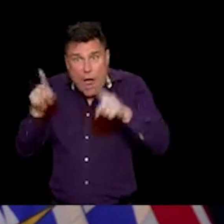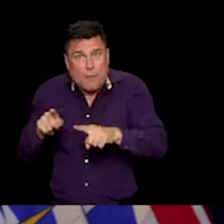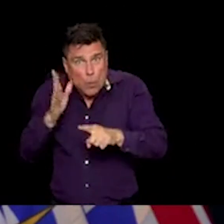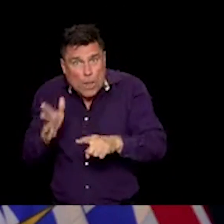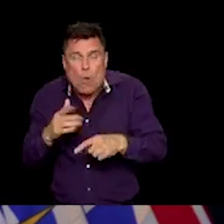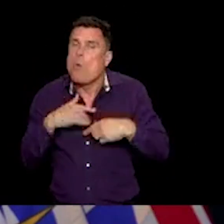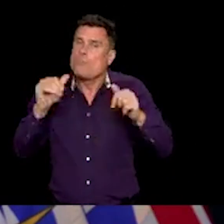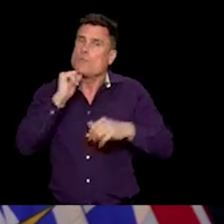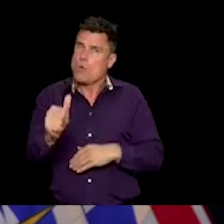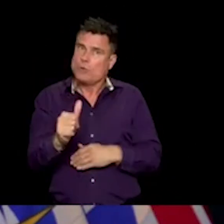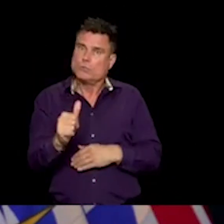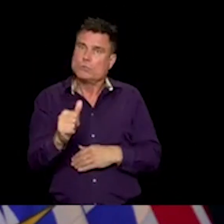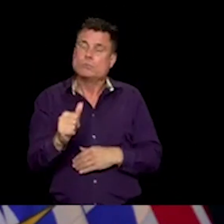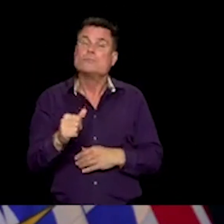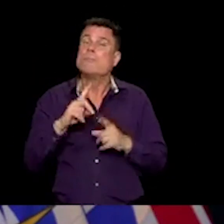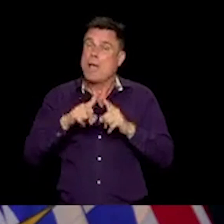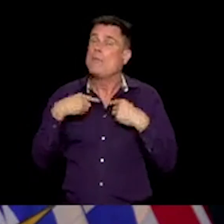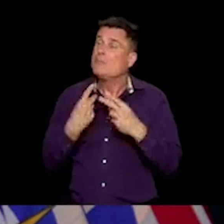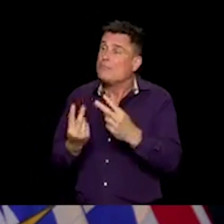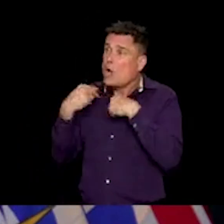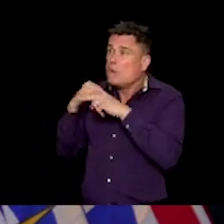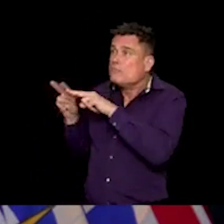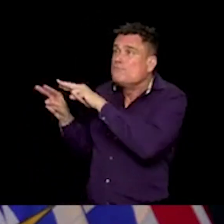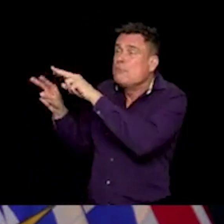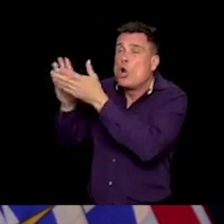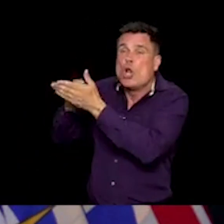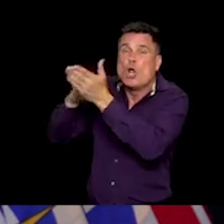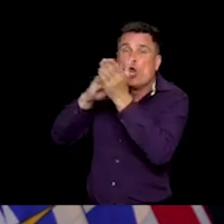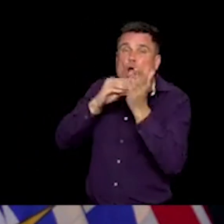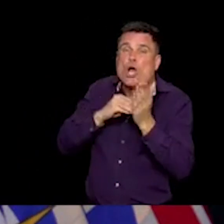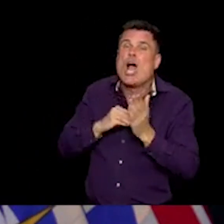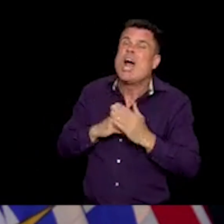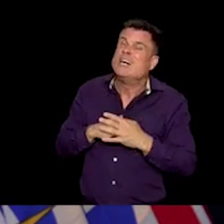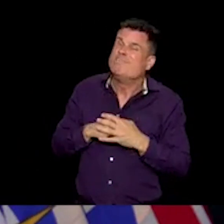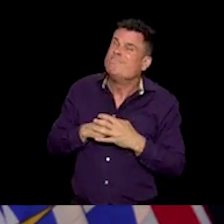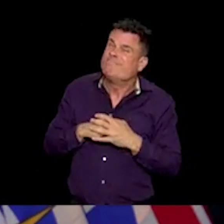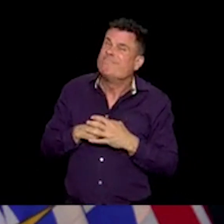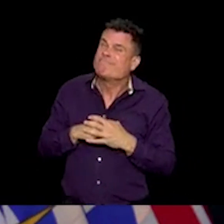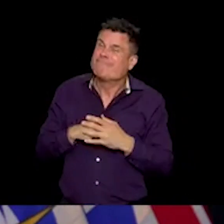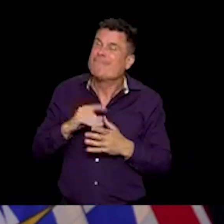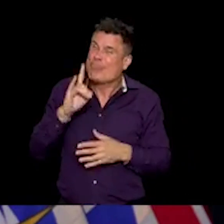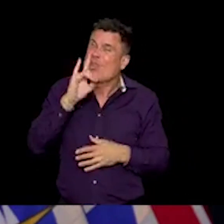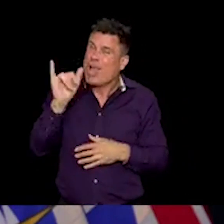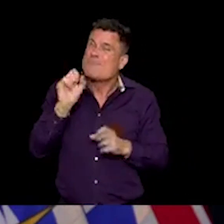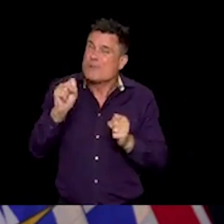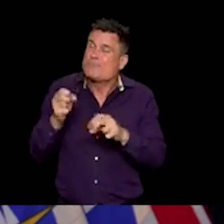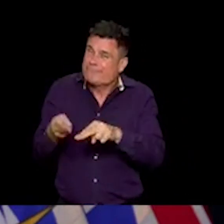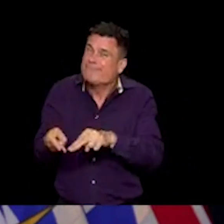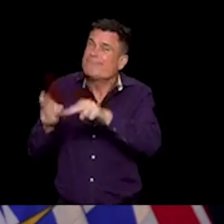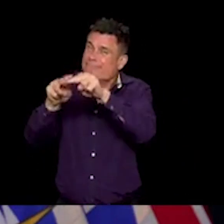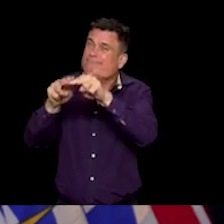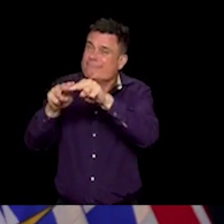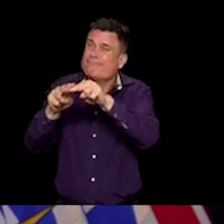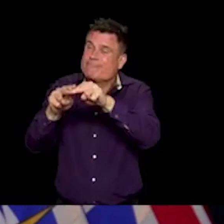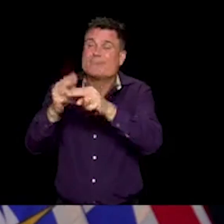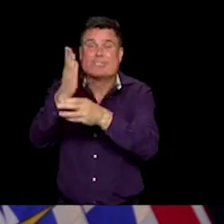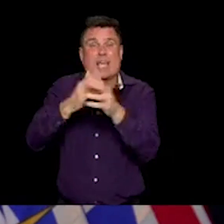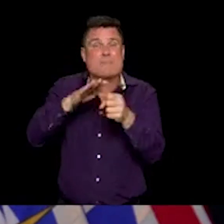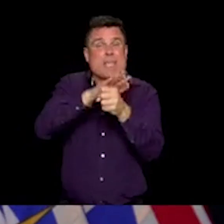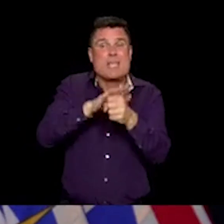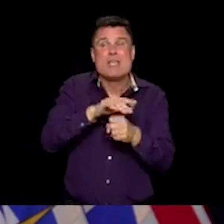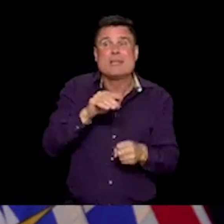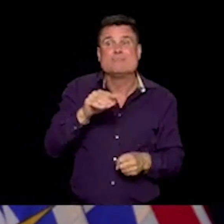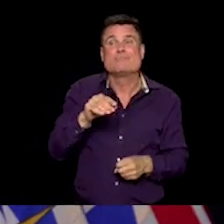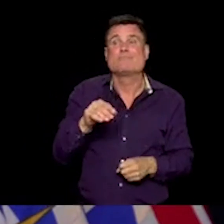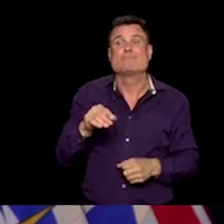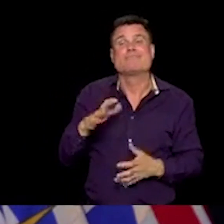have historical data about, that is what has happened. And sometimes we've seen a bigger wave in the second wave, sometimes it's